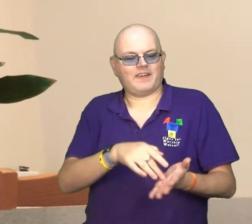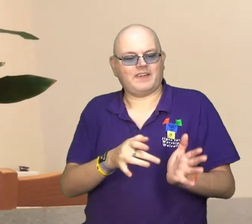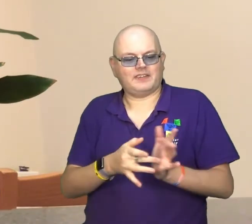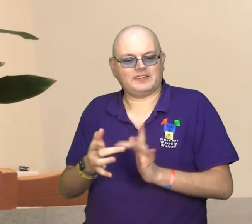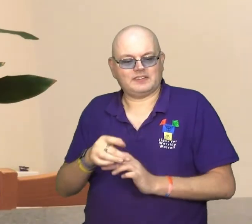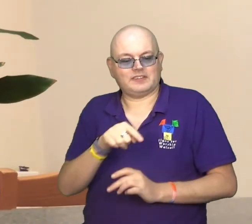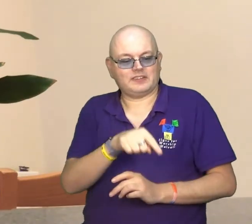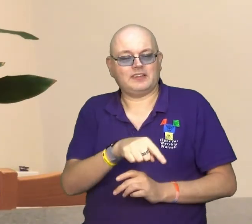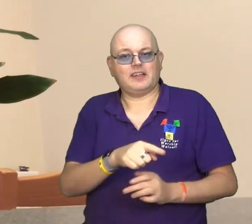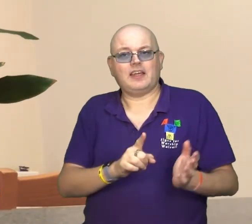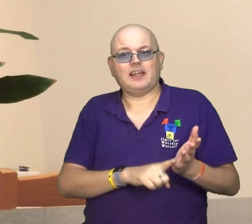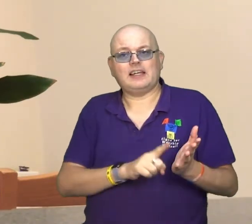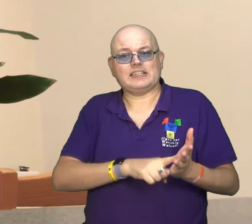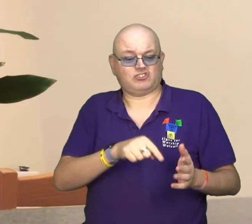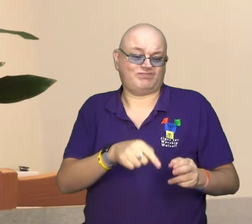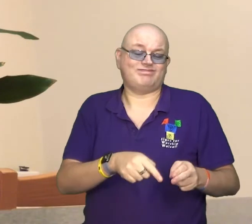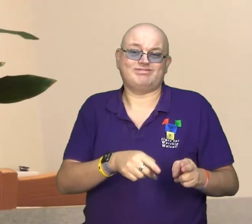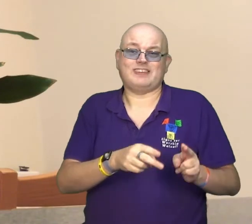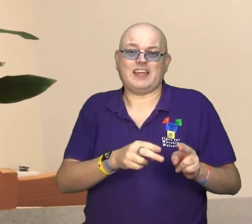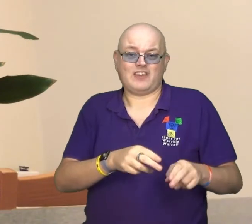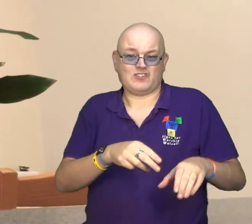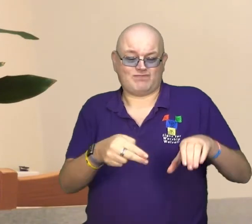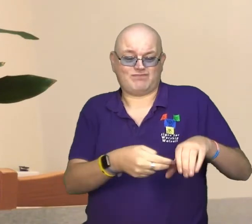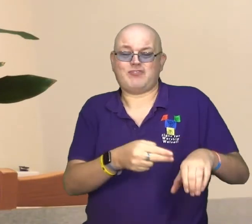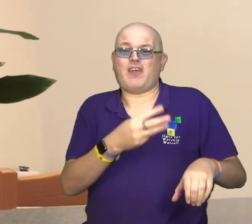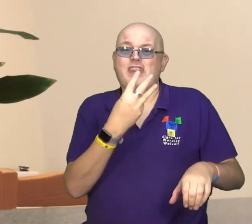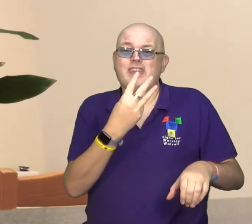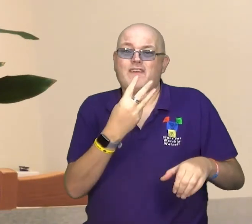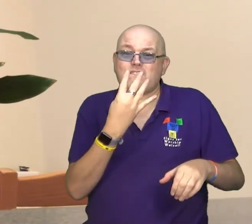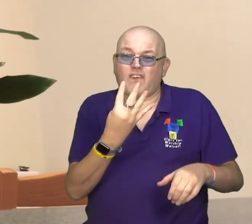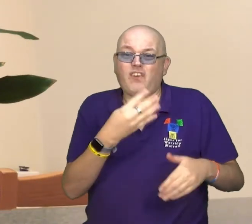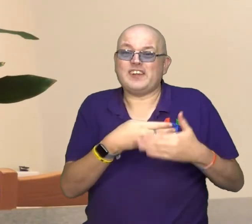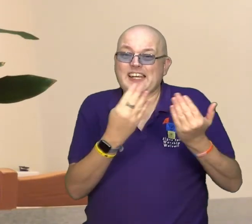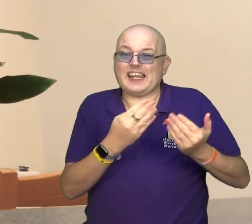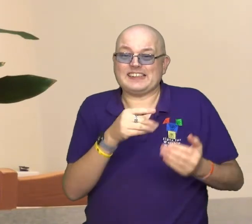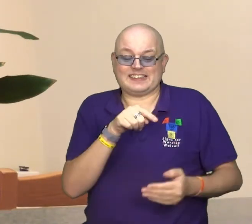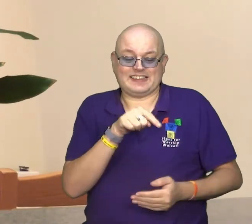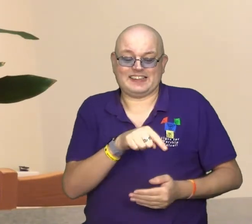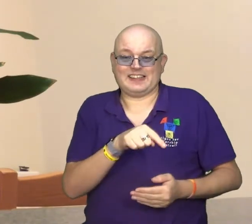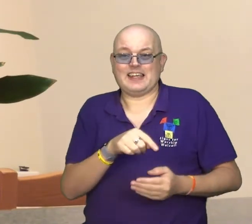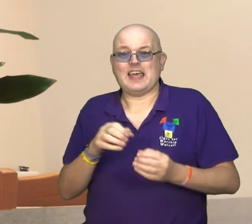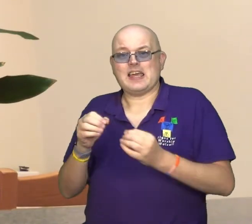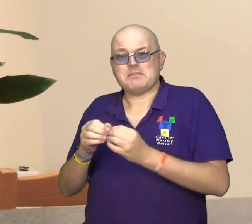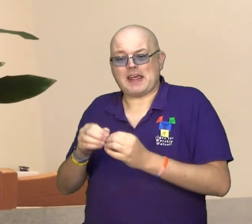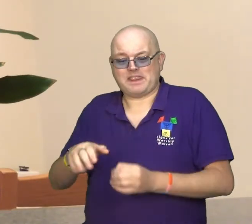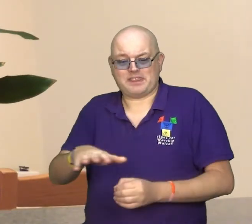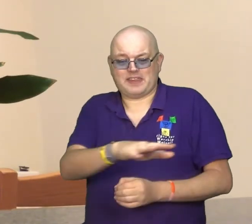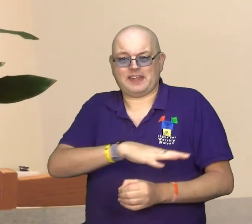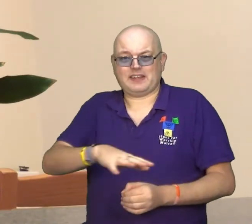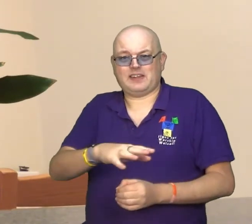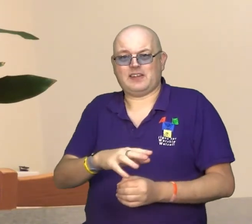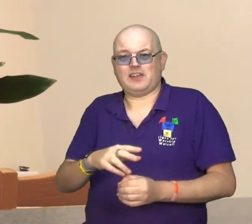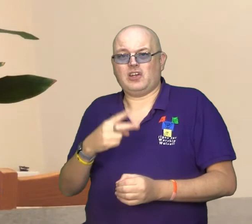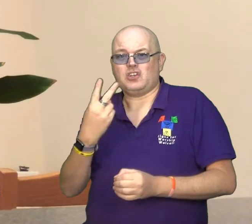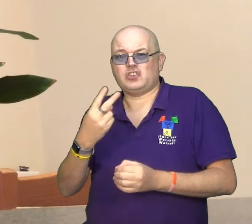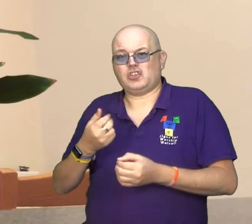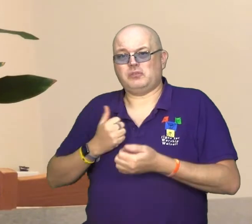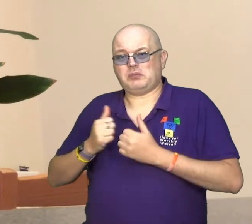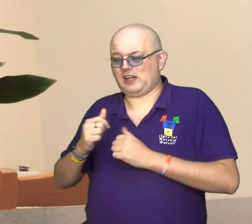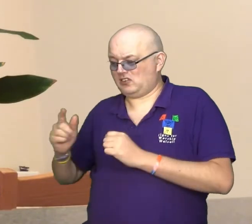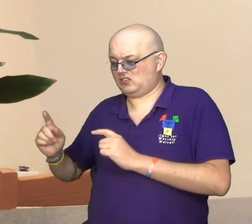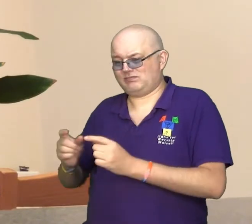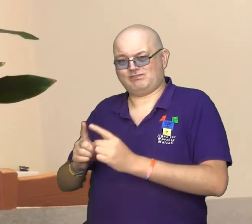arrival, Jesus found that Lazarus had already been in the tomb for 4 days. Now Bethany was less than 2 miles